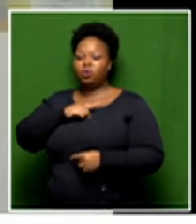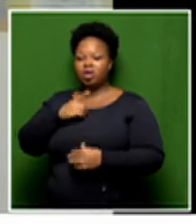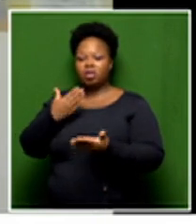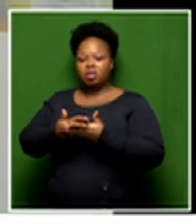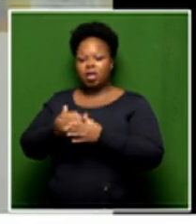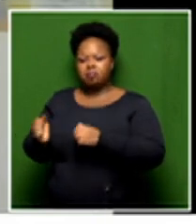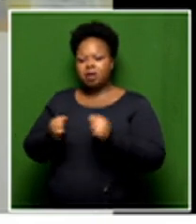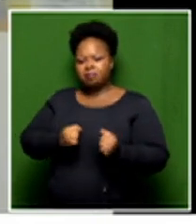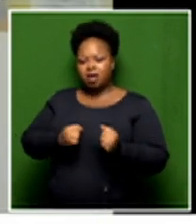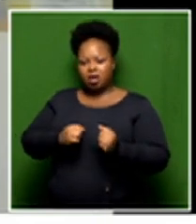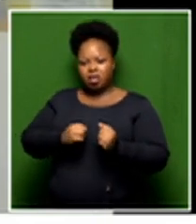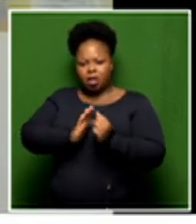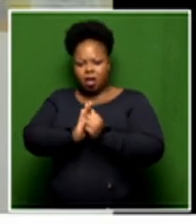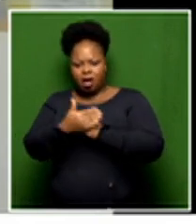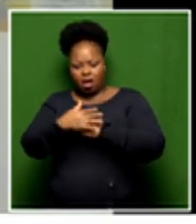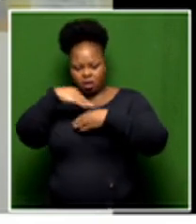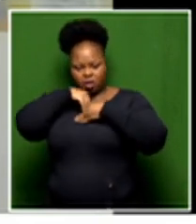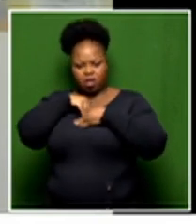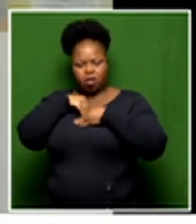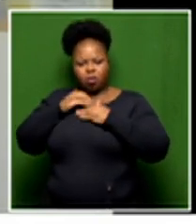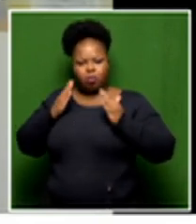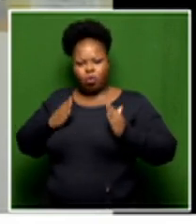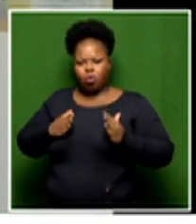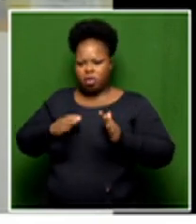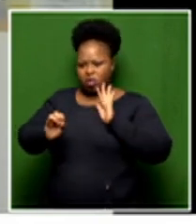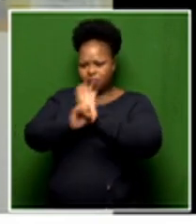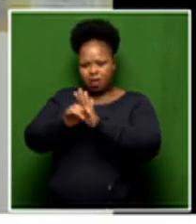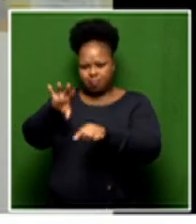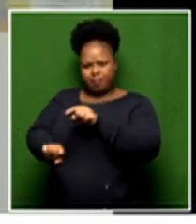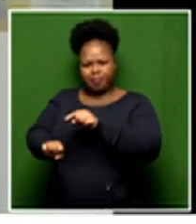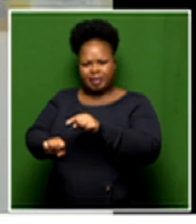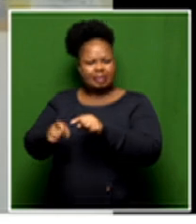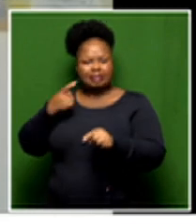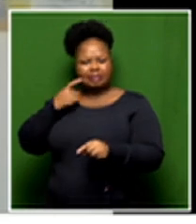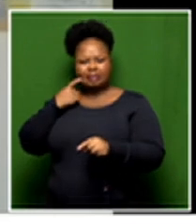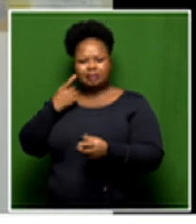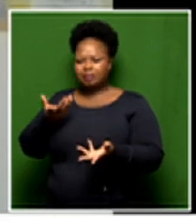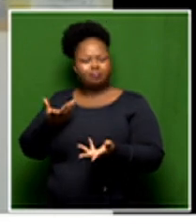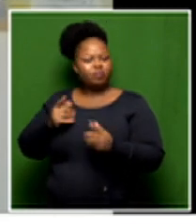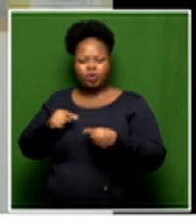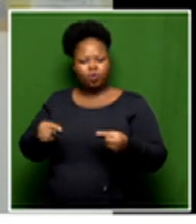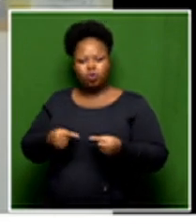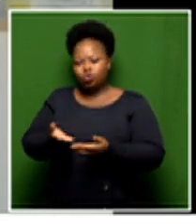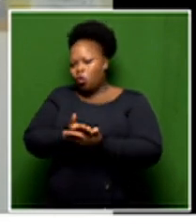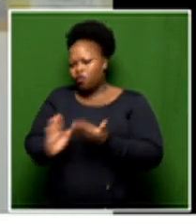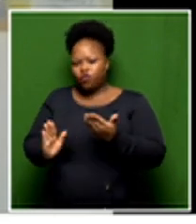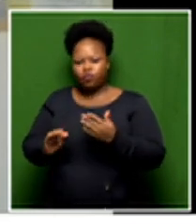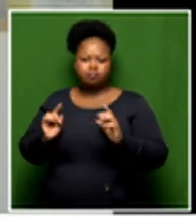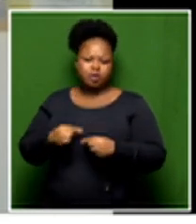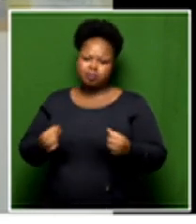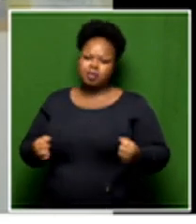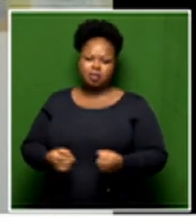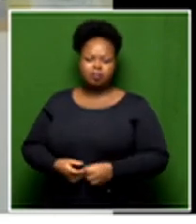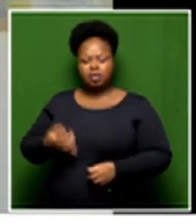in reservoirs within the body that is difficult to detect and difficult to eradicate. So research is